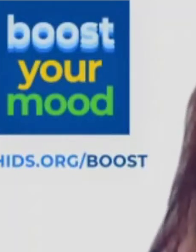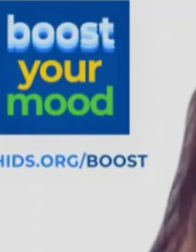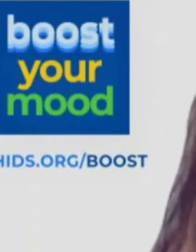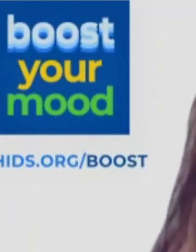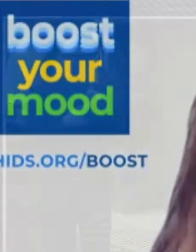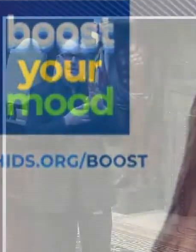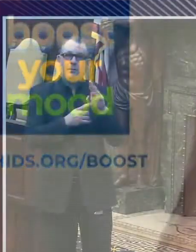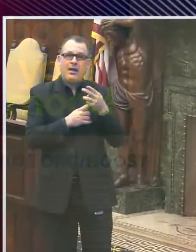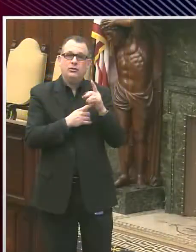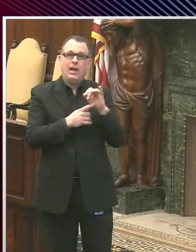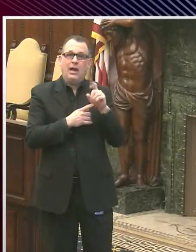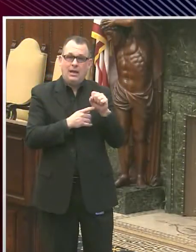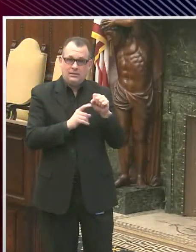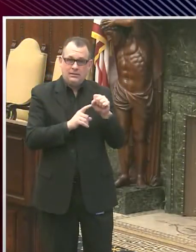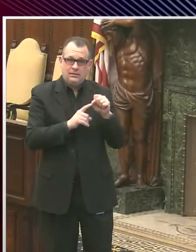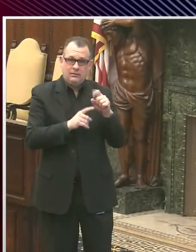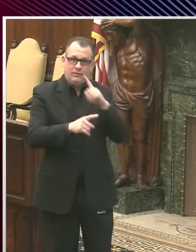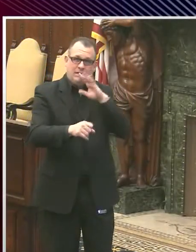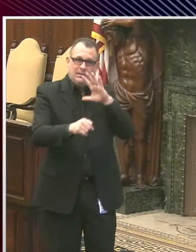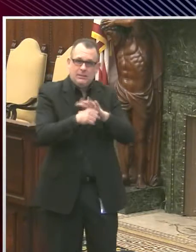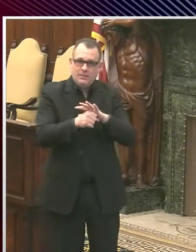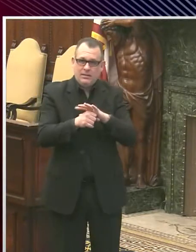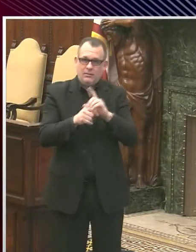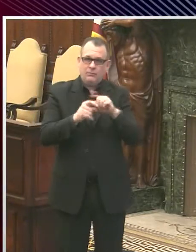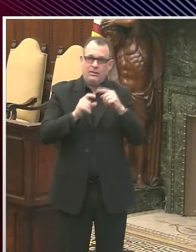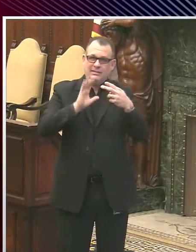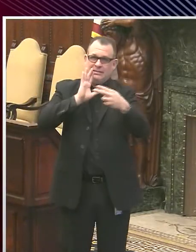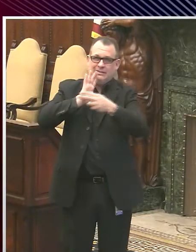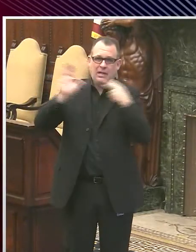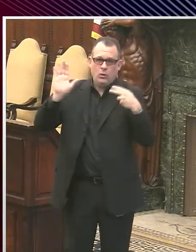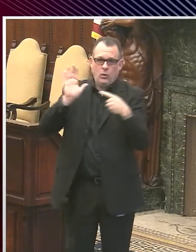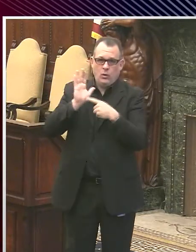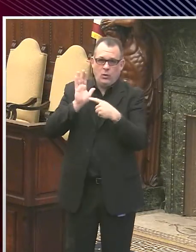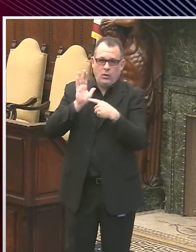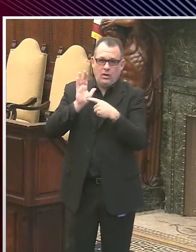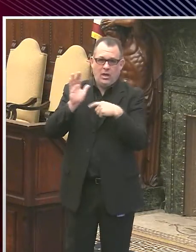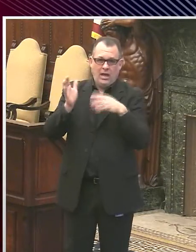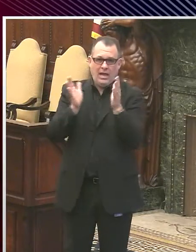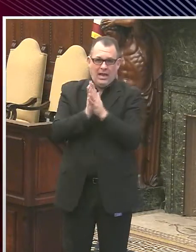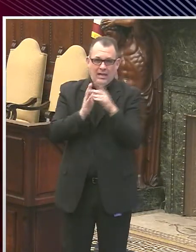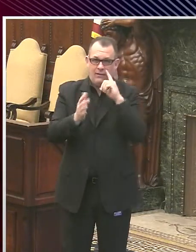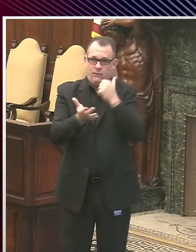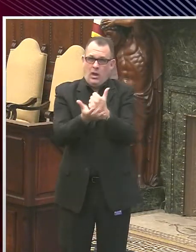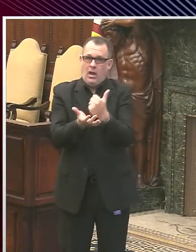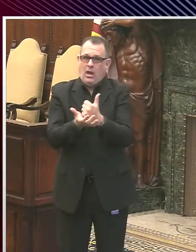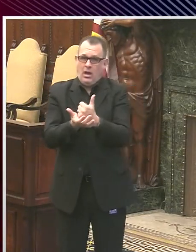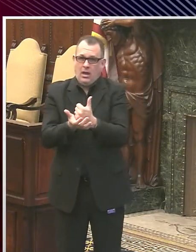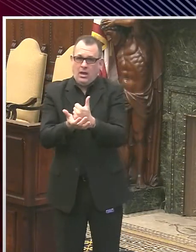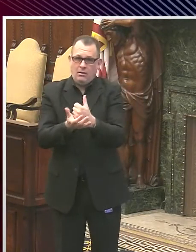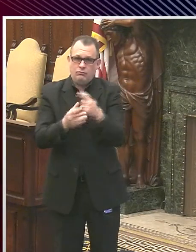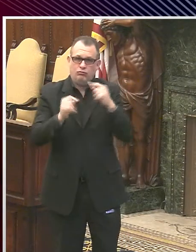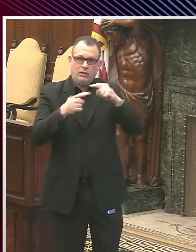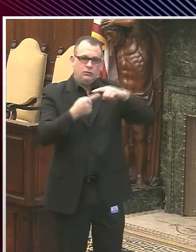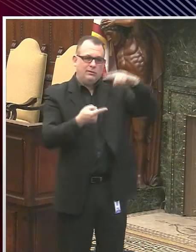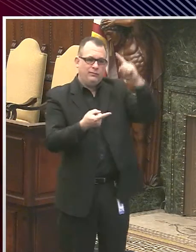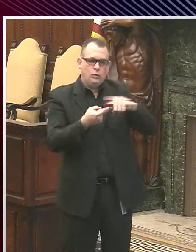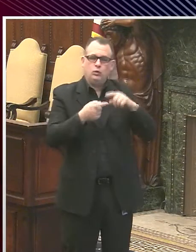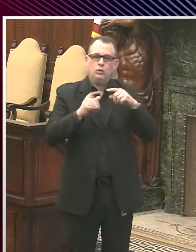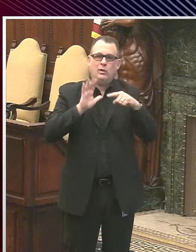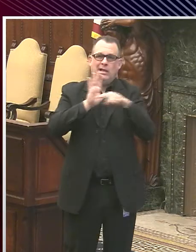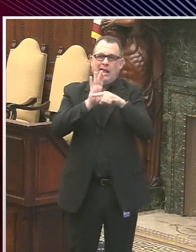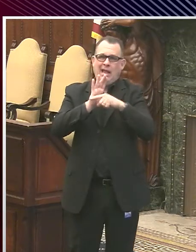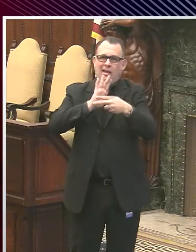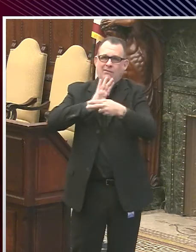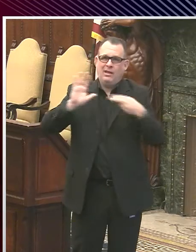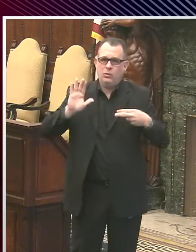DBHIDS is committed to reducing the stigma of seeking mental health and substance use treatment services. As